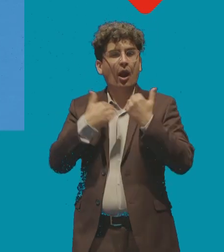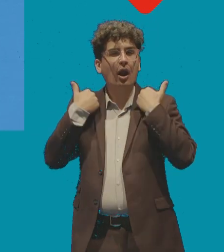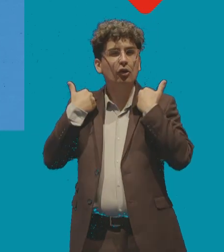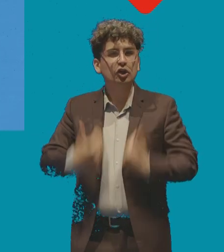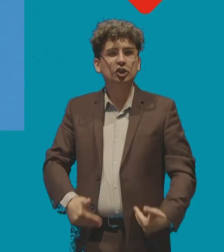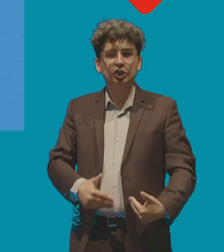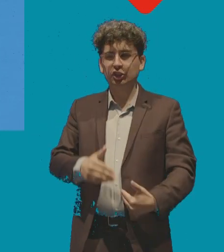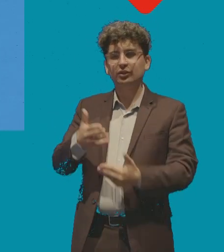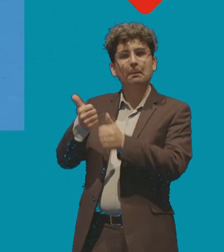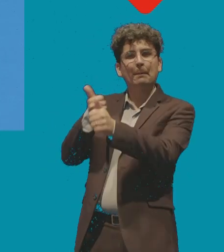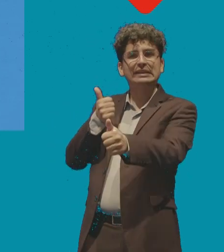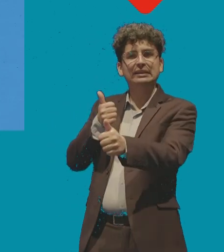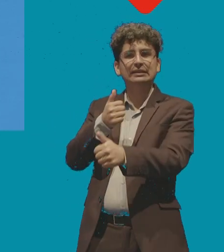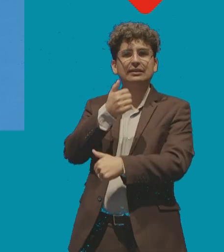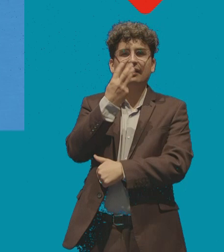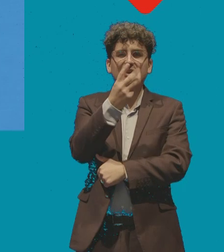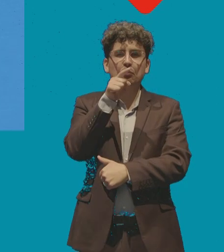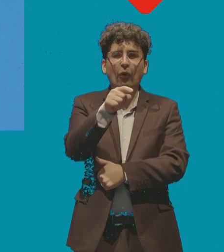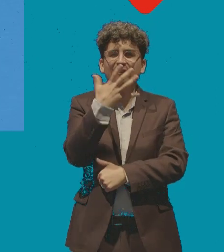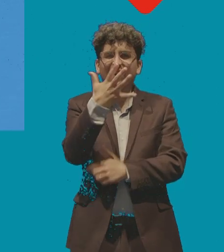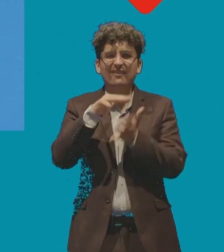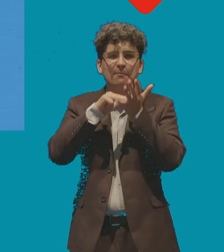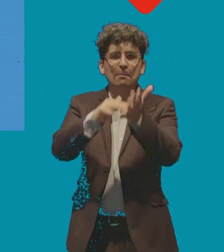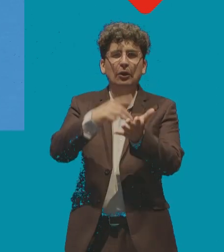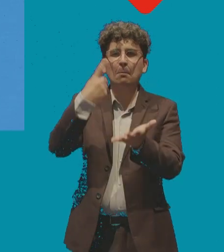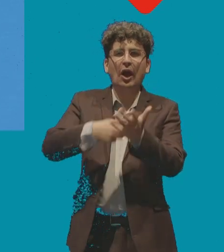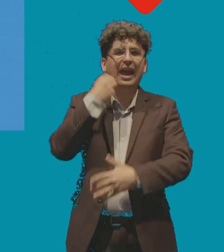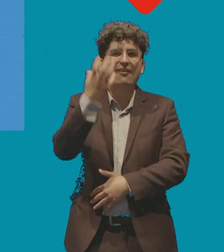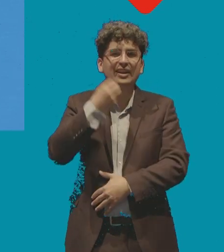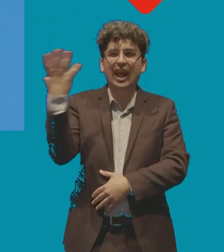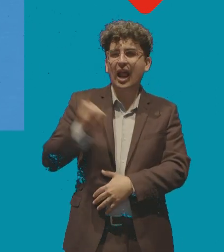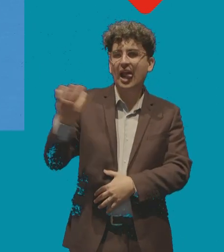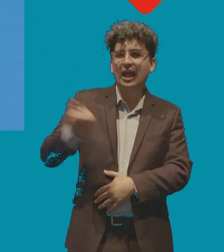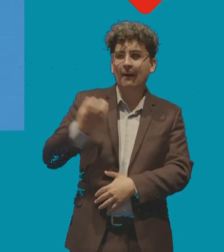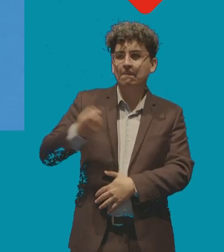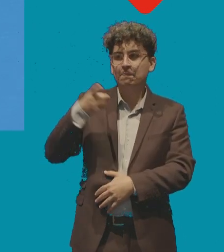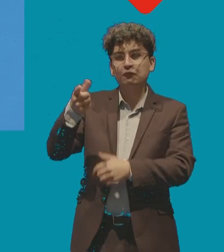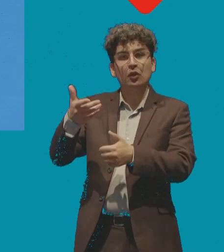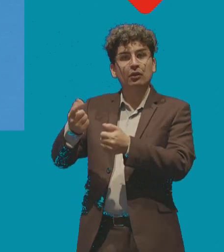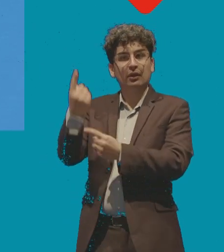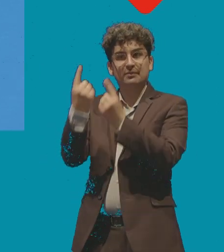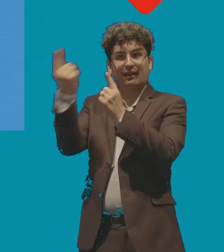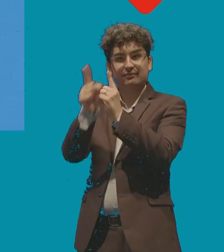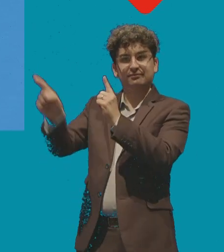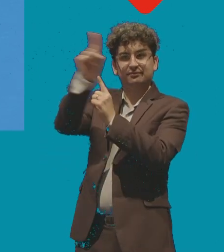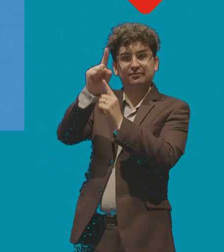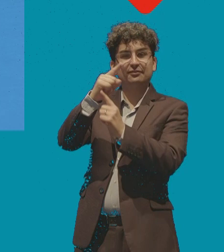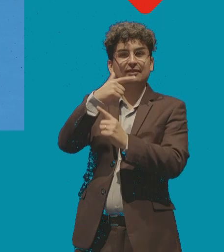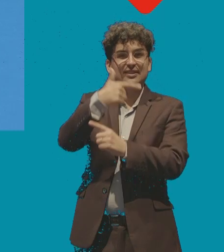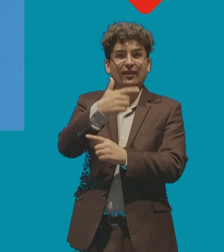paid an astonishing £3.5 million every single day, and the owner is now worth over £750